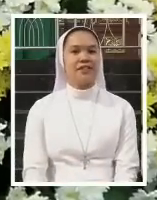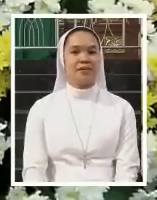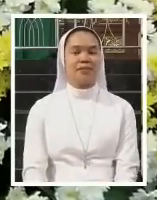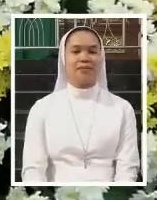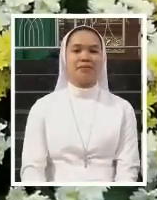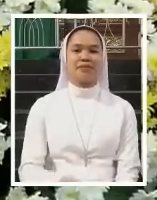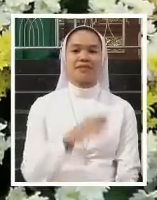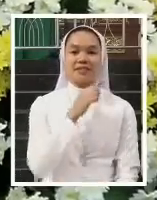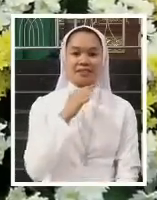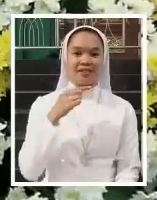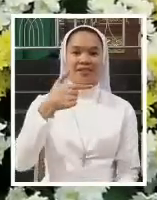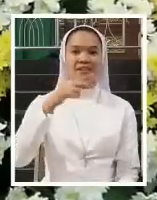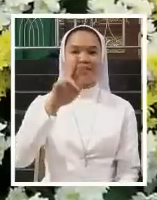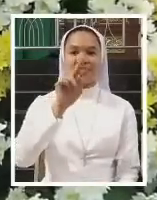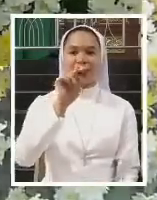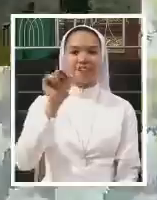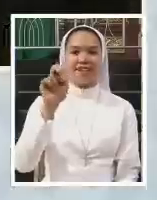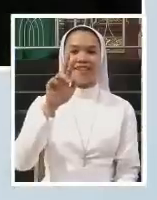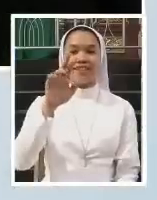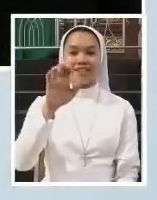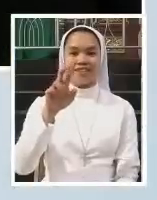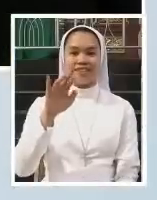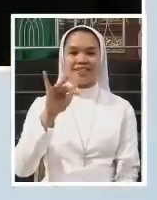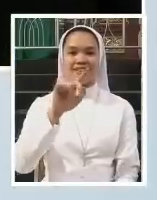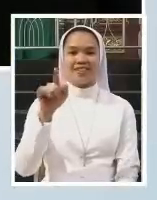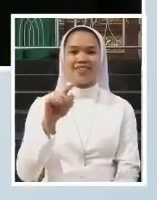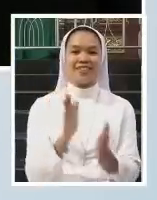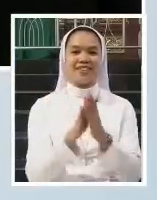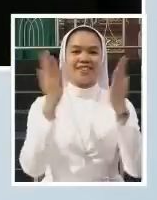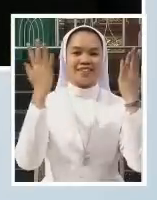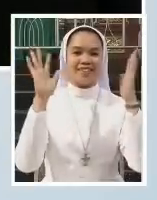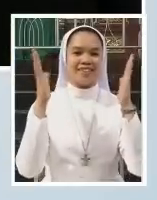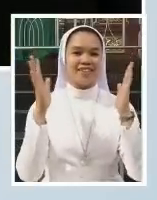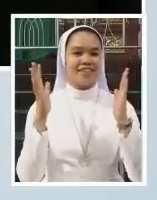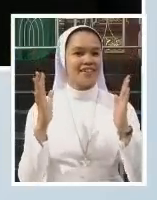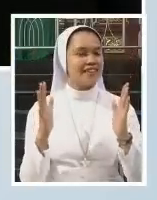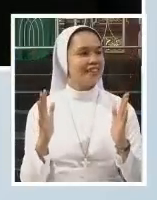And Father Glenn Ruiz.